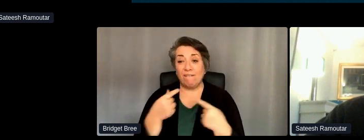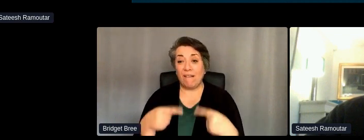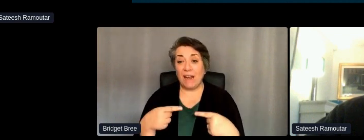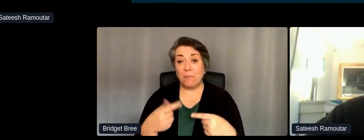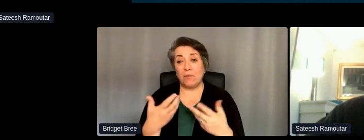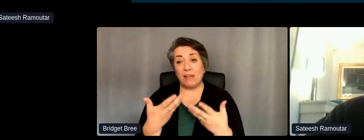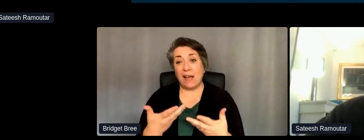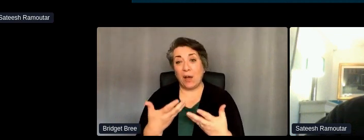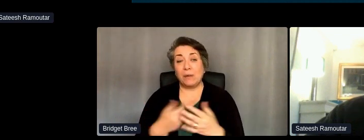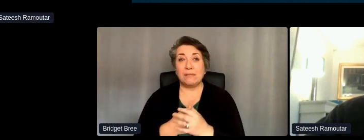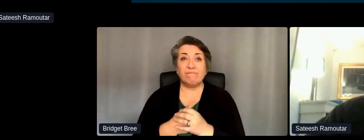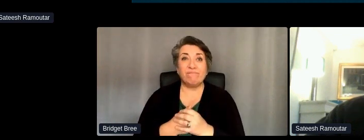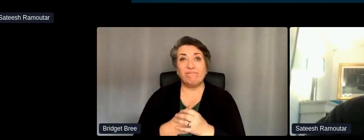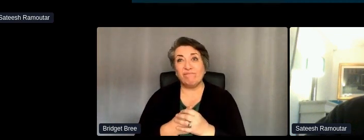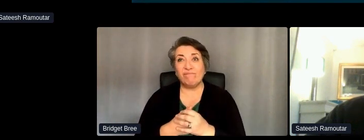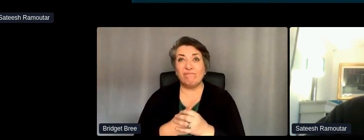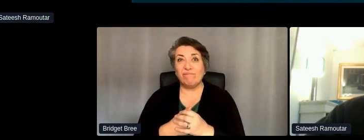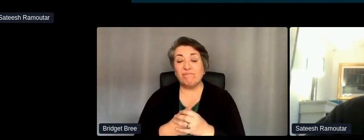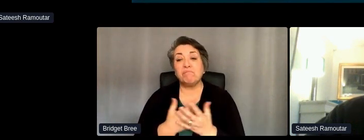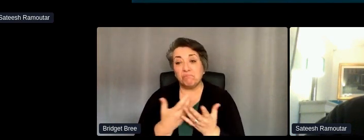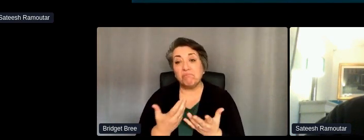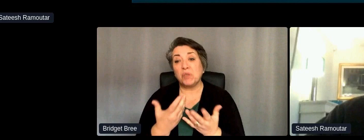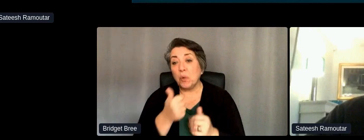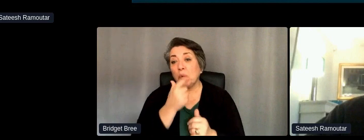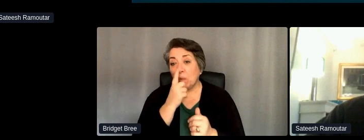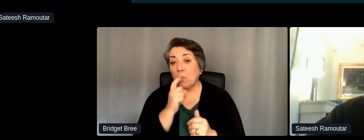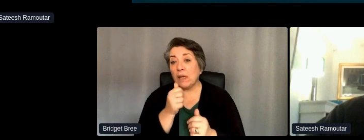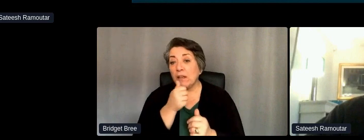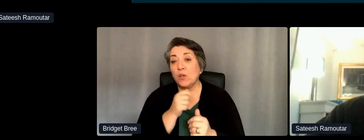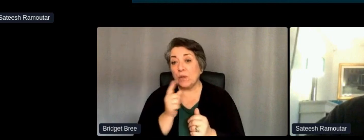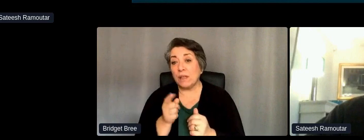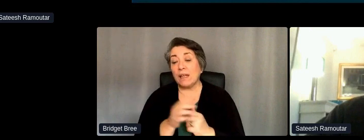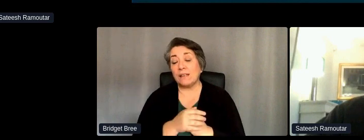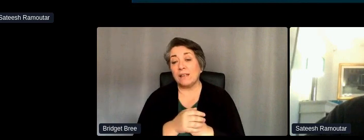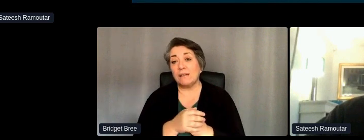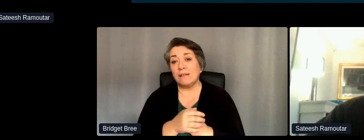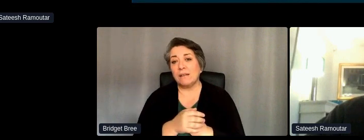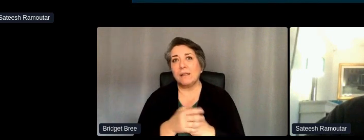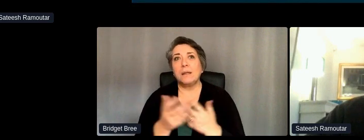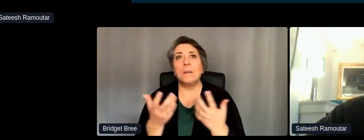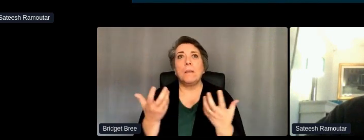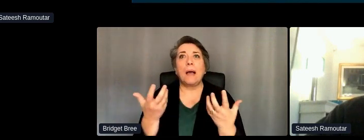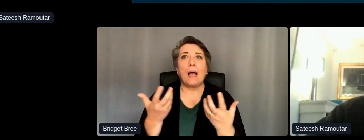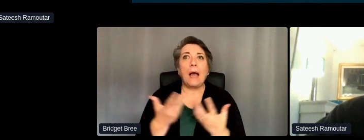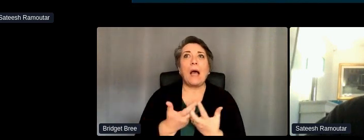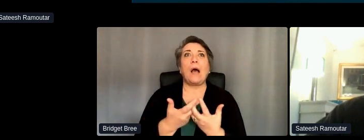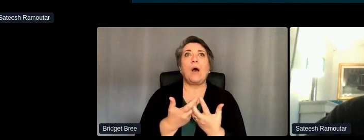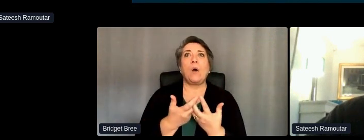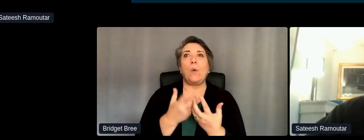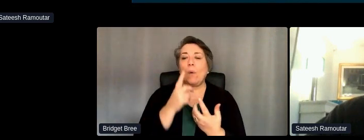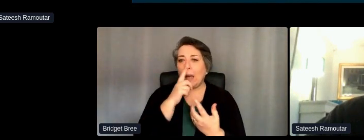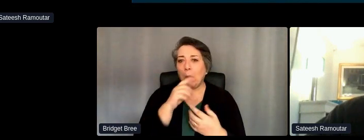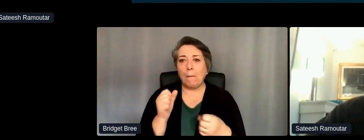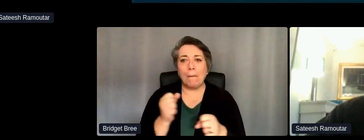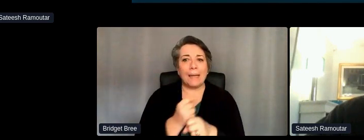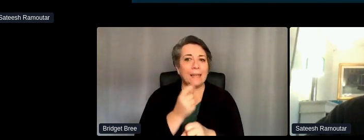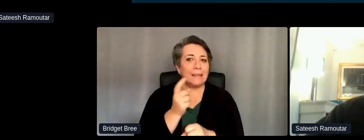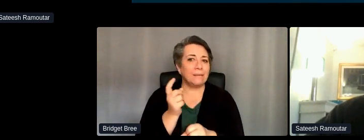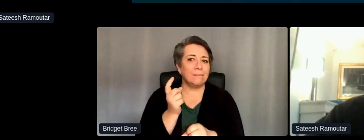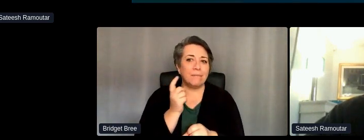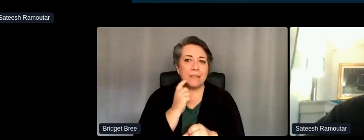absolutely available to us to use. And the key question is how we implement it in a way which is most